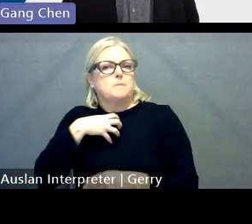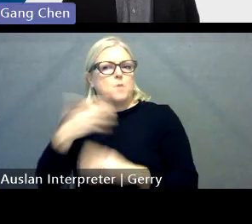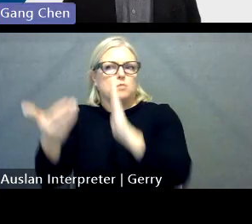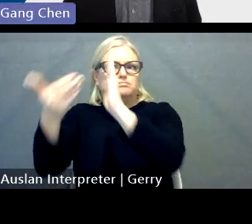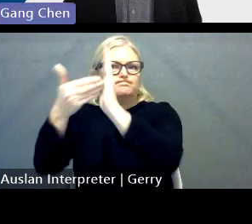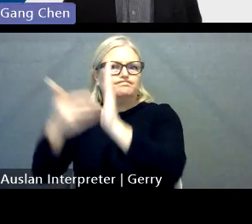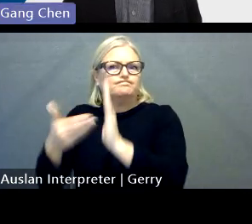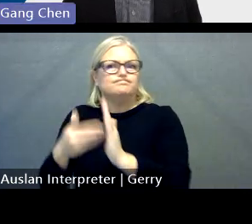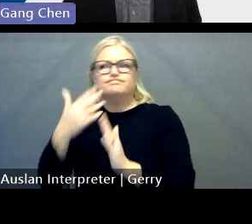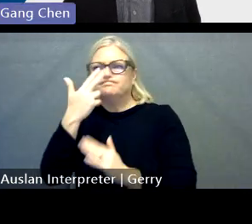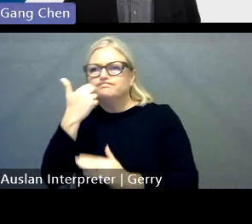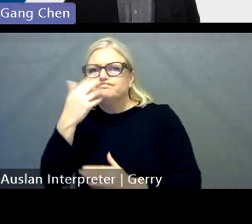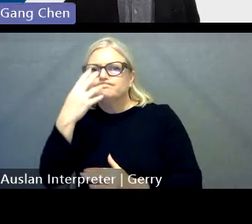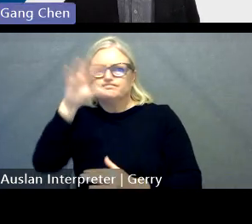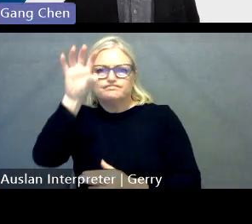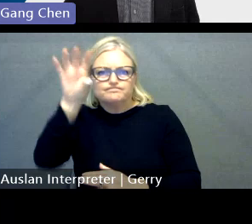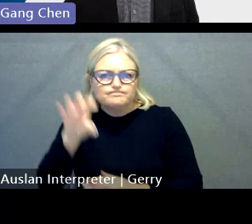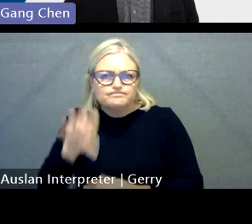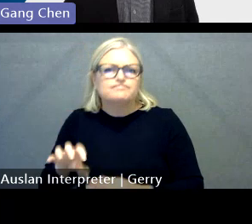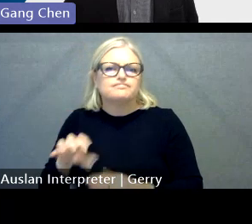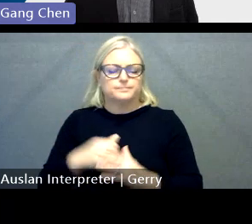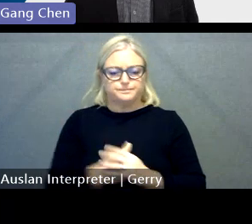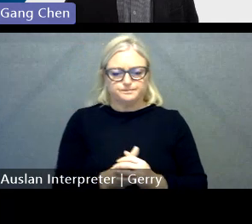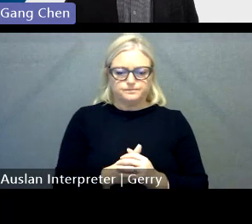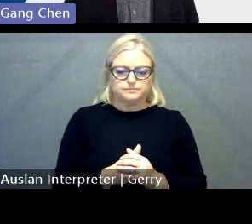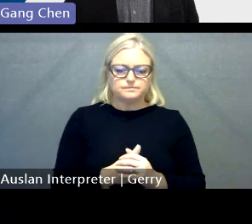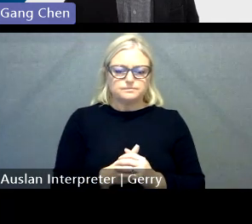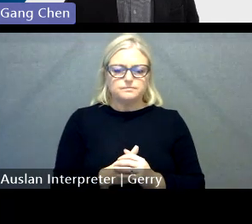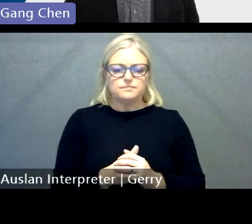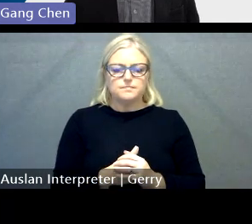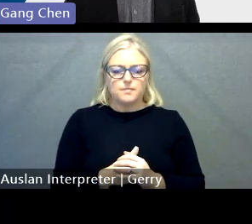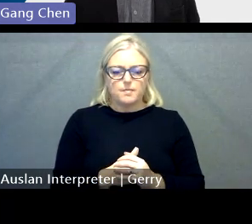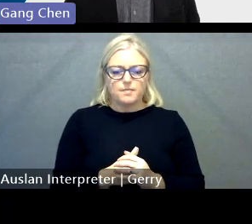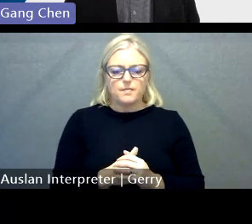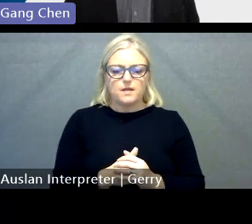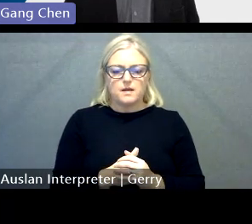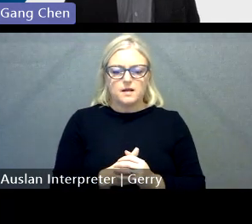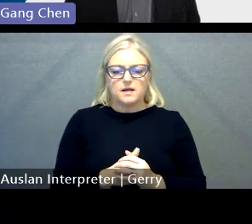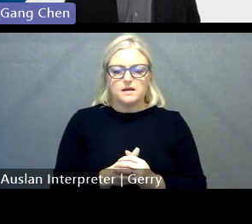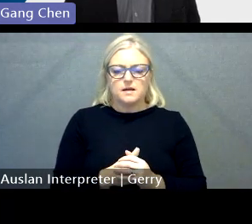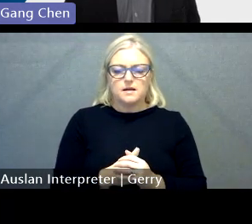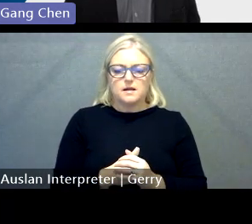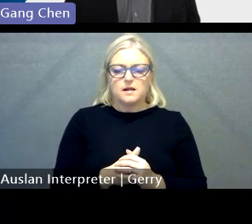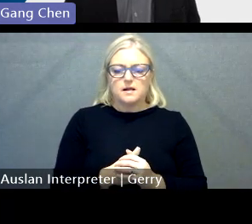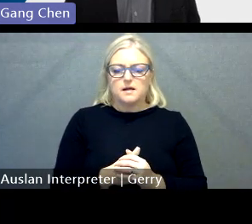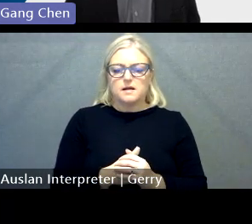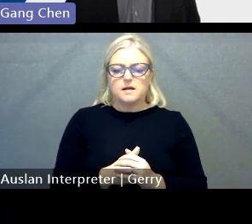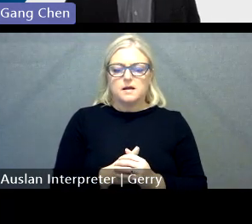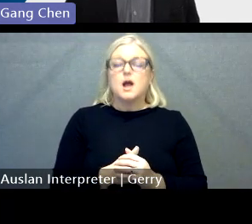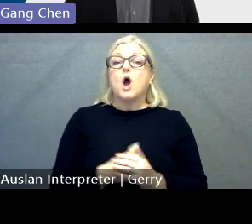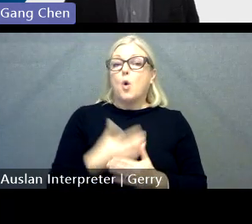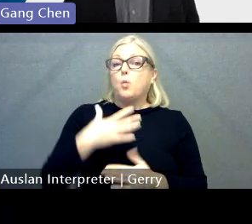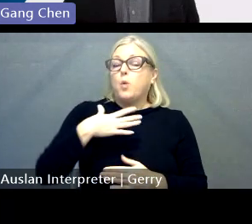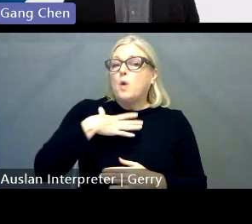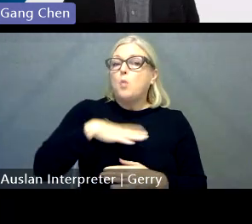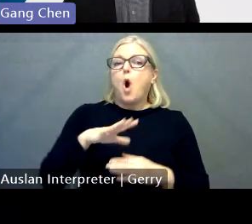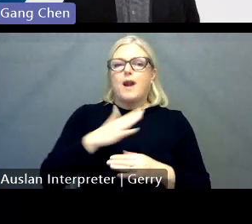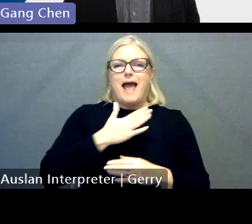As Tony mentioned, that we aiming to have a relatively concise instrument, which